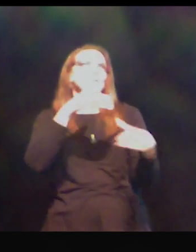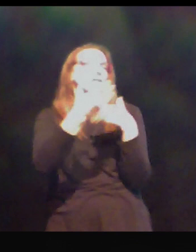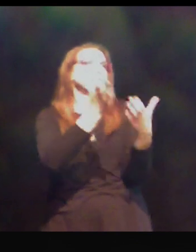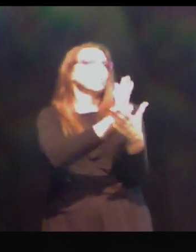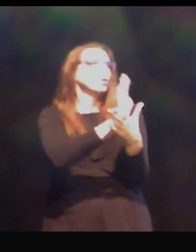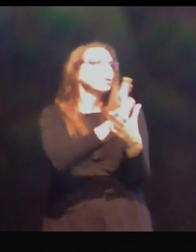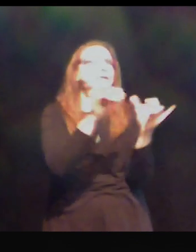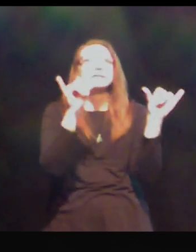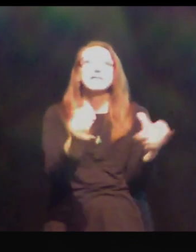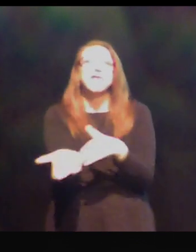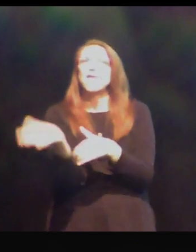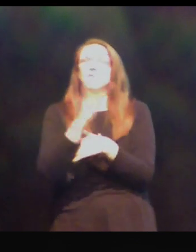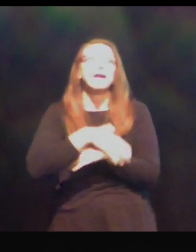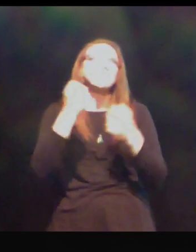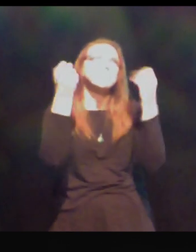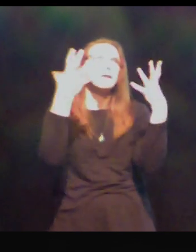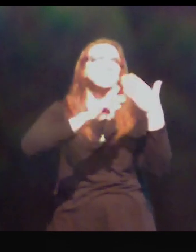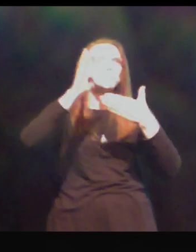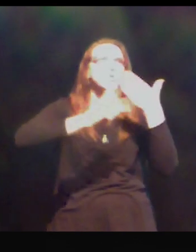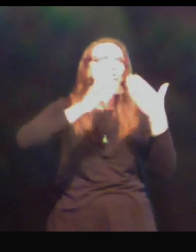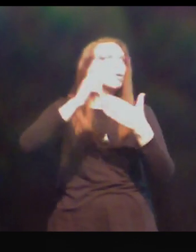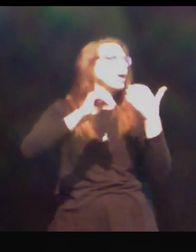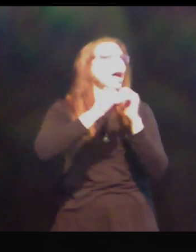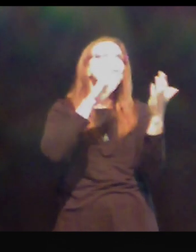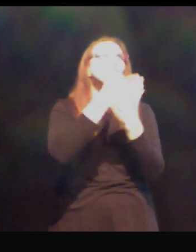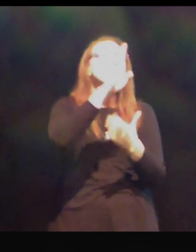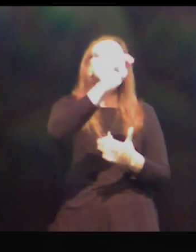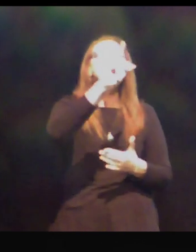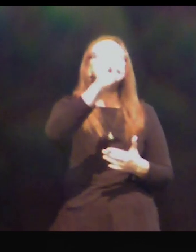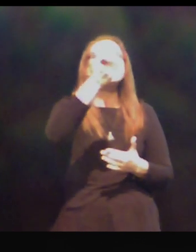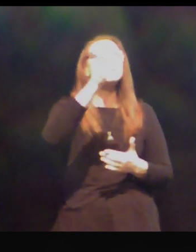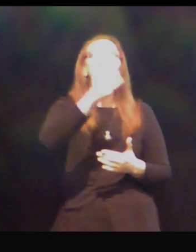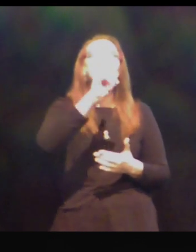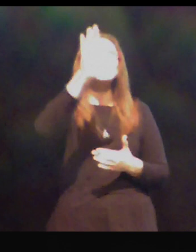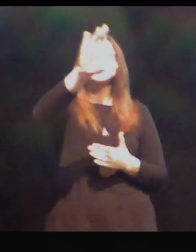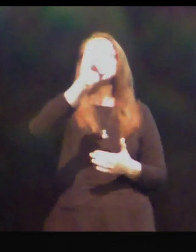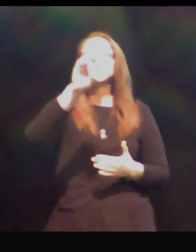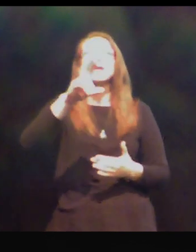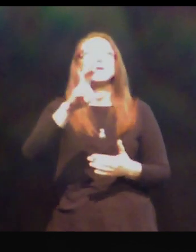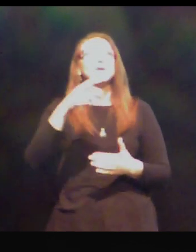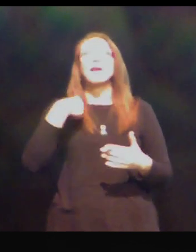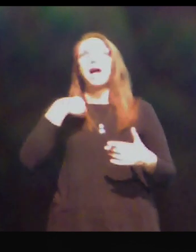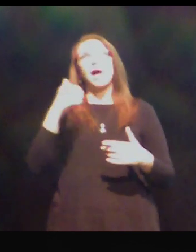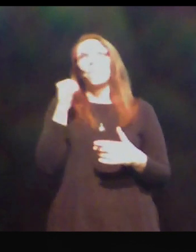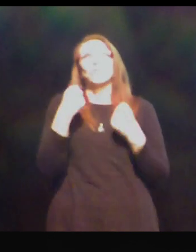Stay with us all day. We have many more programs. How do you get to the Benedict's Diner? Don't have me